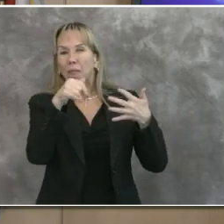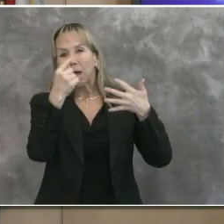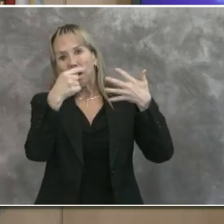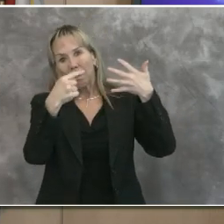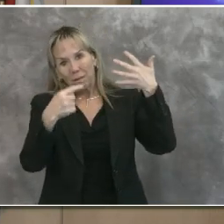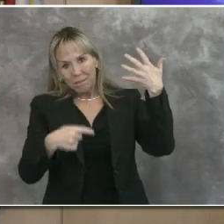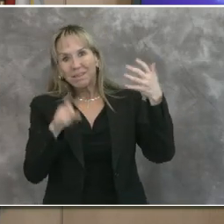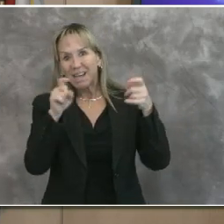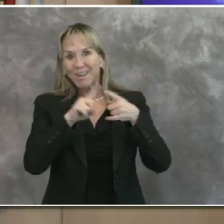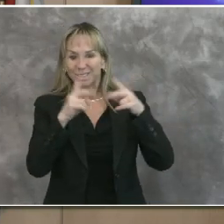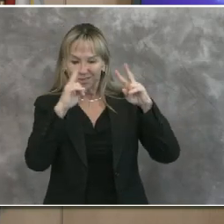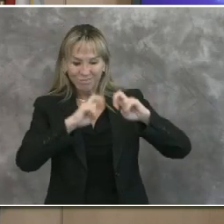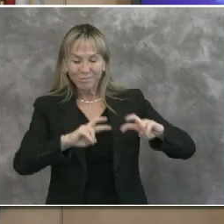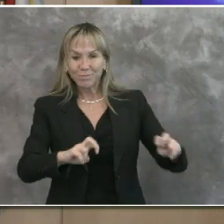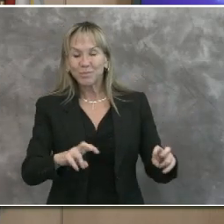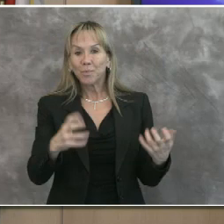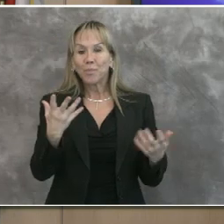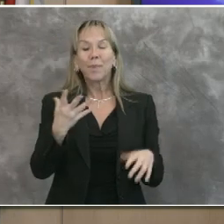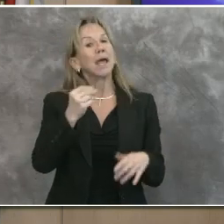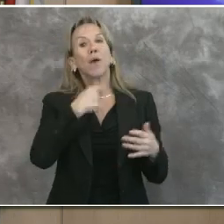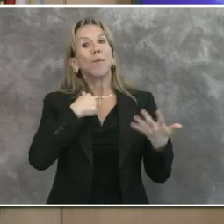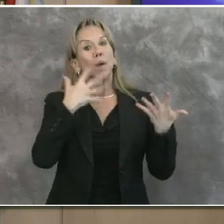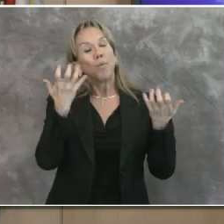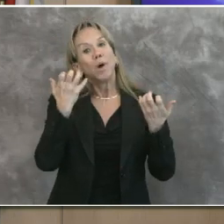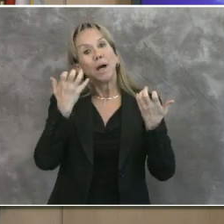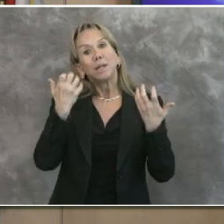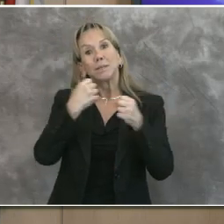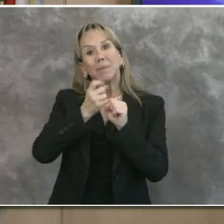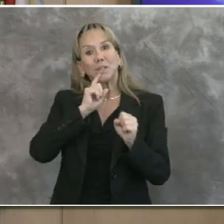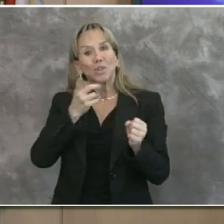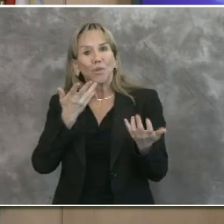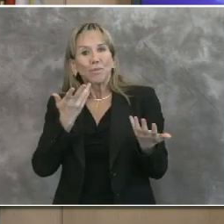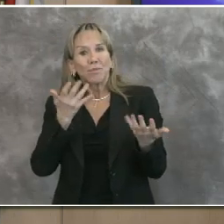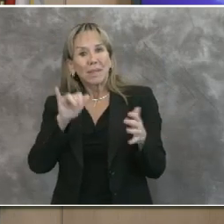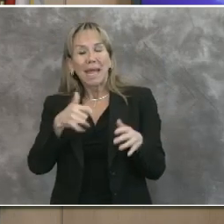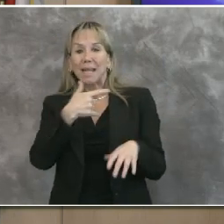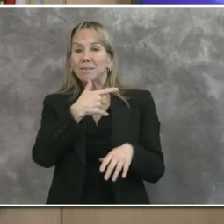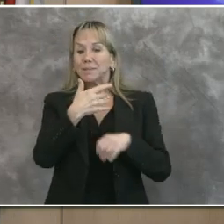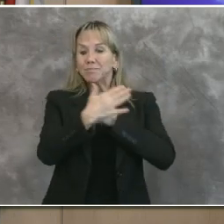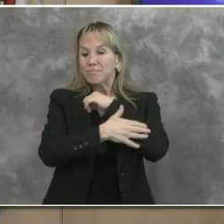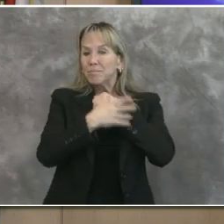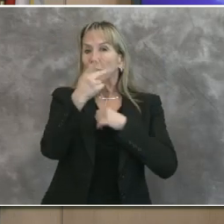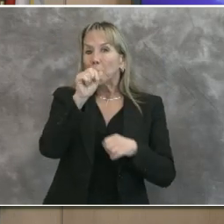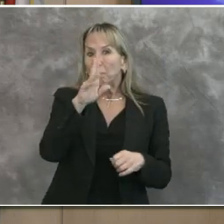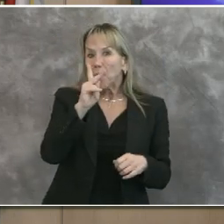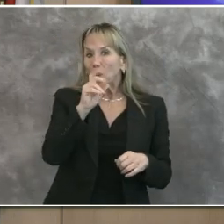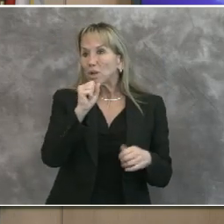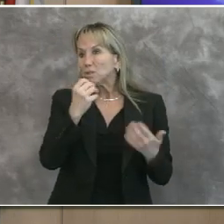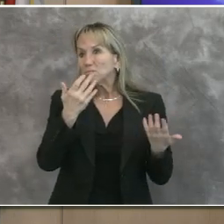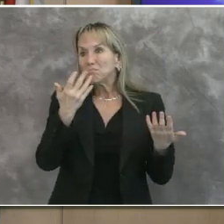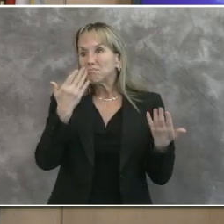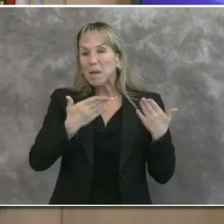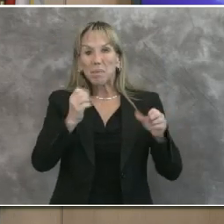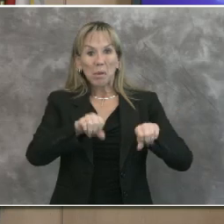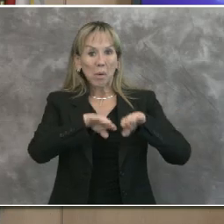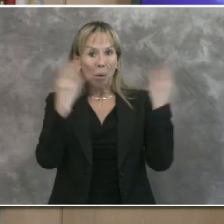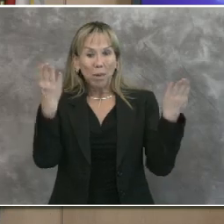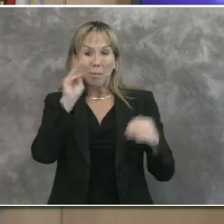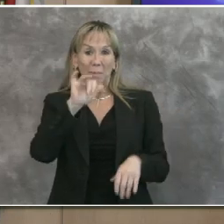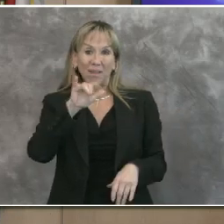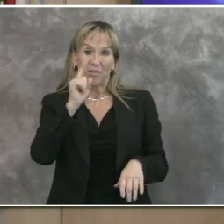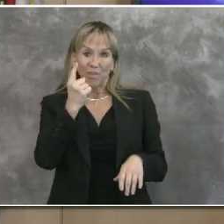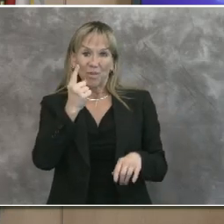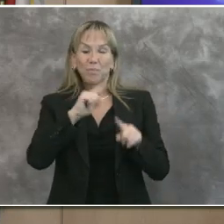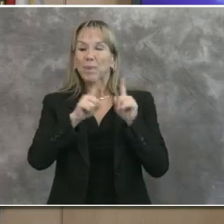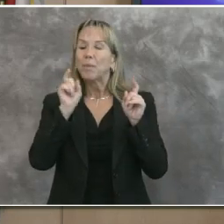Again, we've outlined we would like to lift the countywide restrictions on parks in part, perhaps as early as May 1st, but we are working with